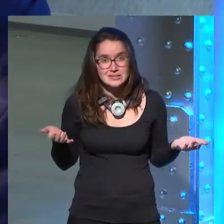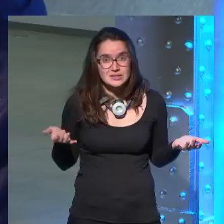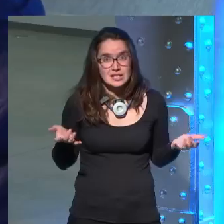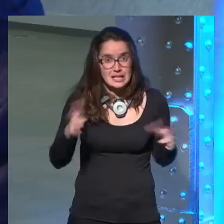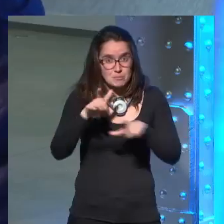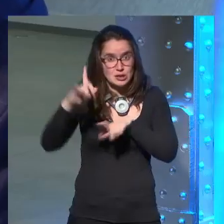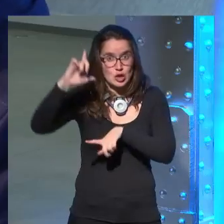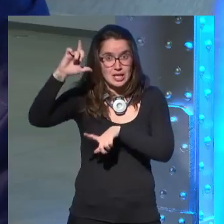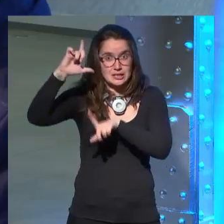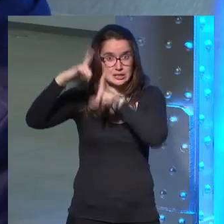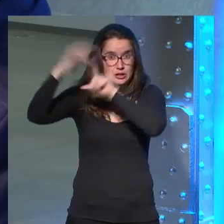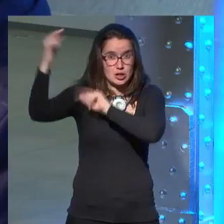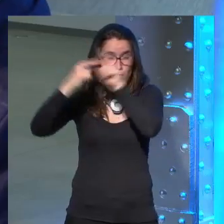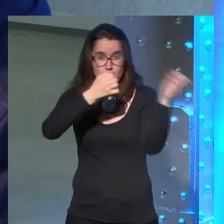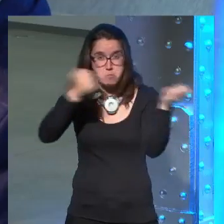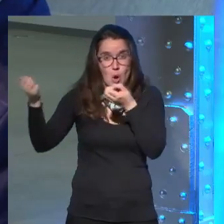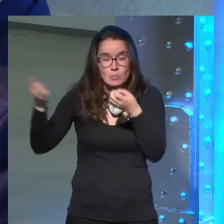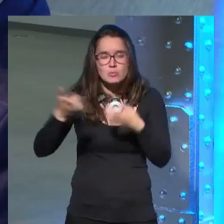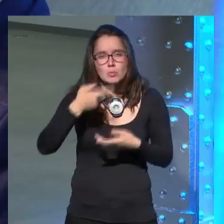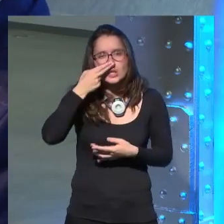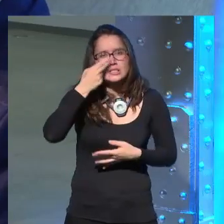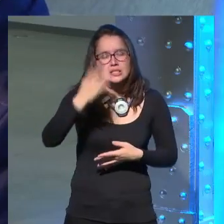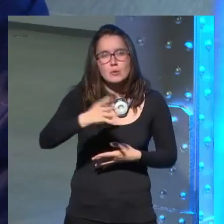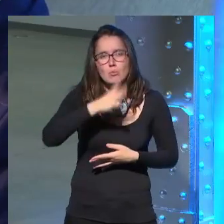cosmologists, it's very interesting, because